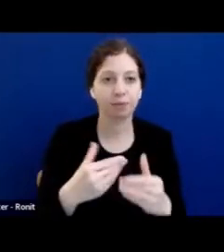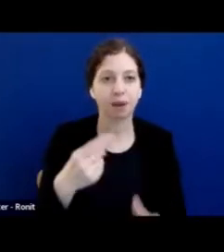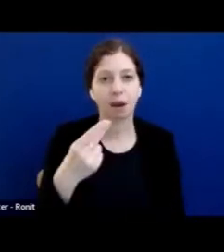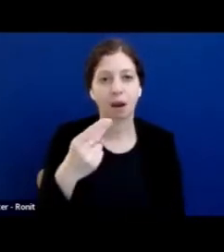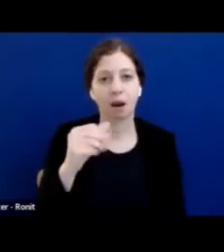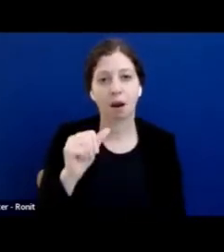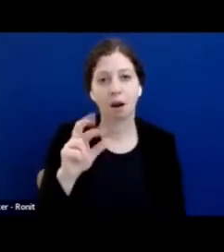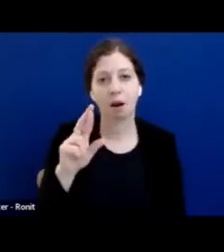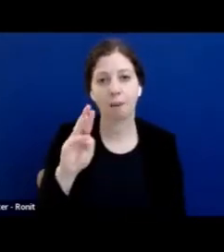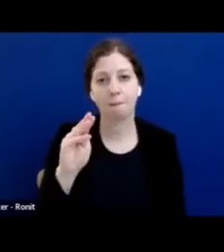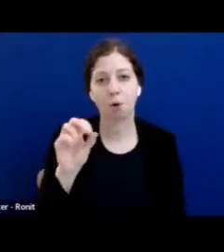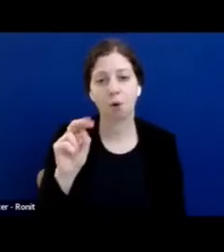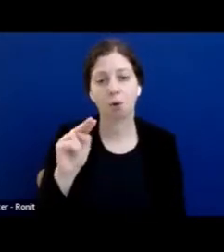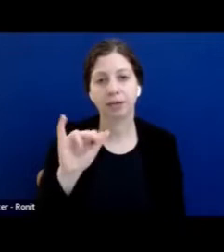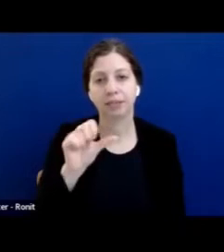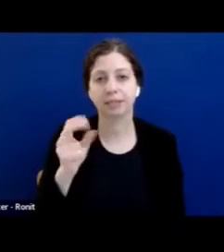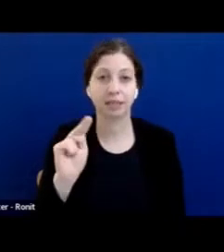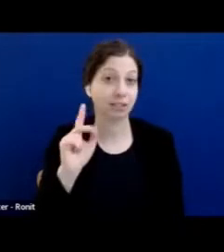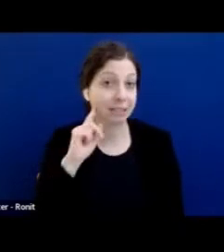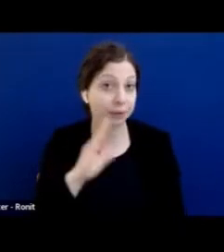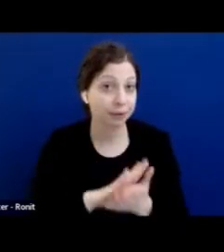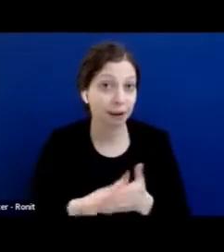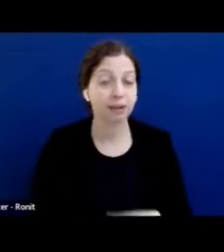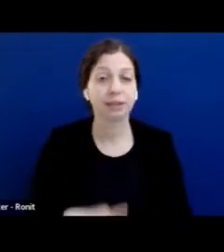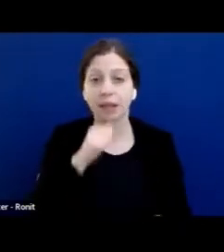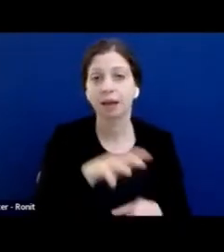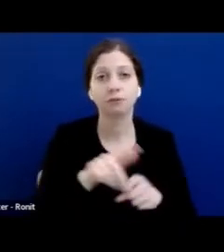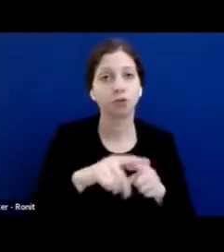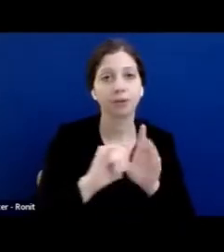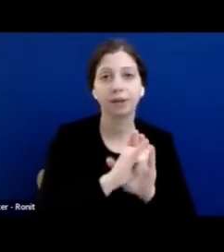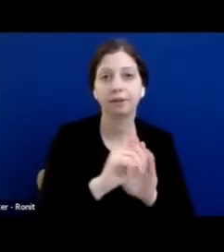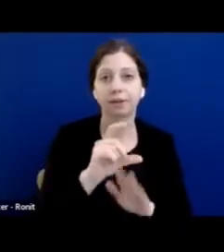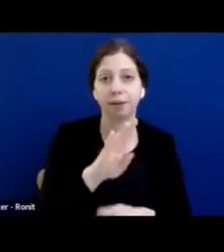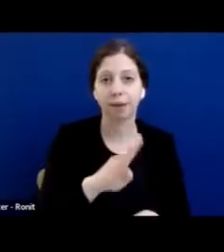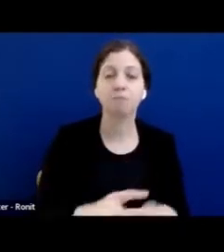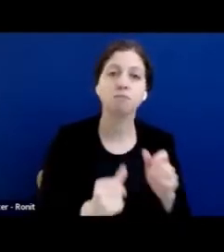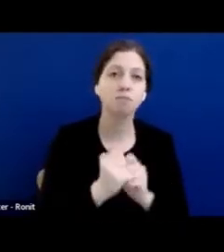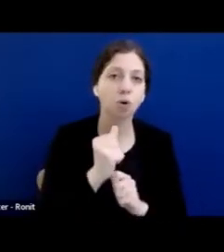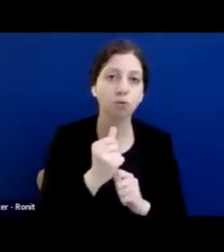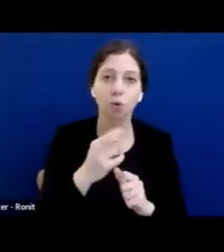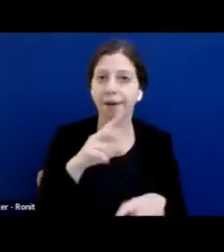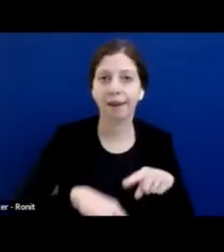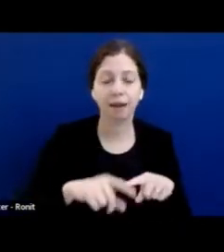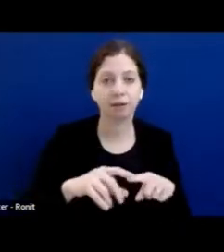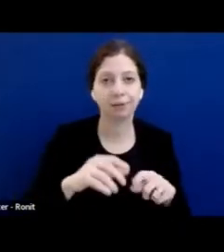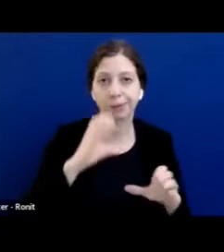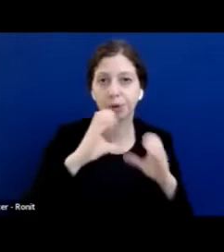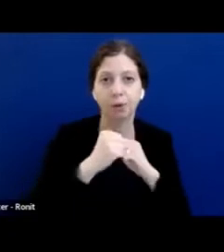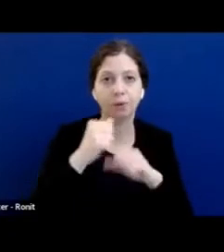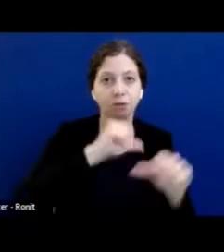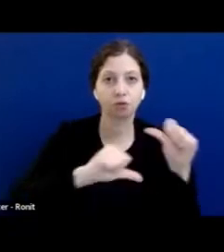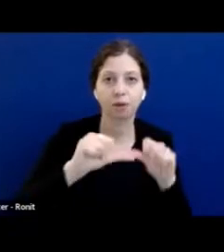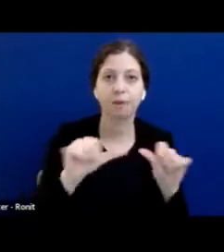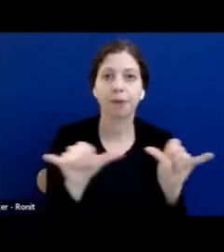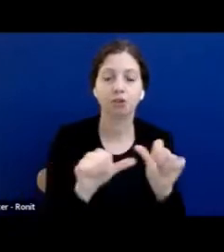doesn't it? It's not enough to identify the databases, especially given that most of them don't or can't talk to each other and may measure slightly